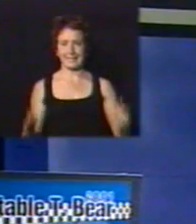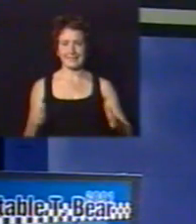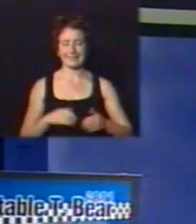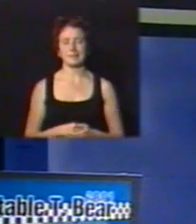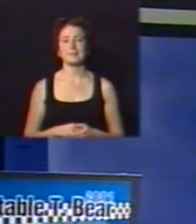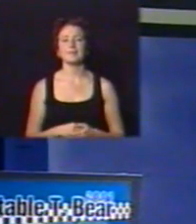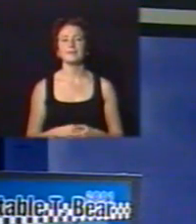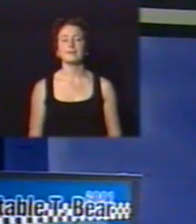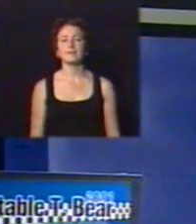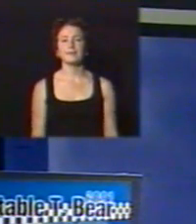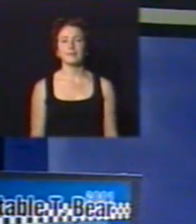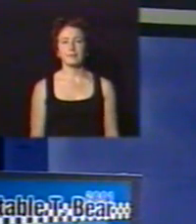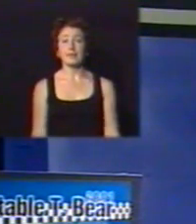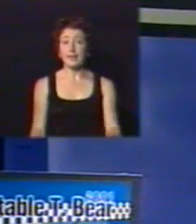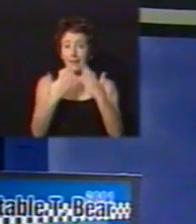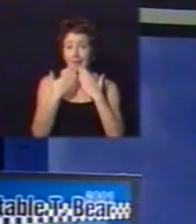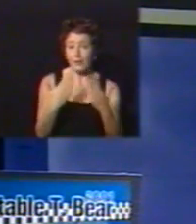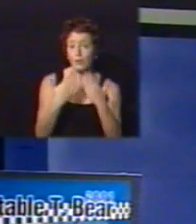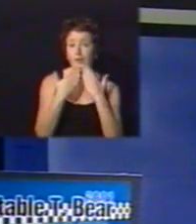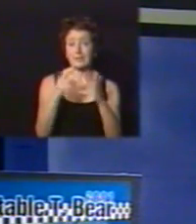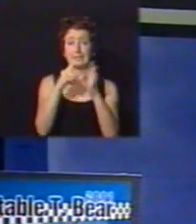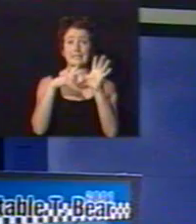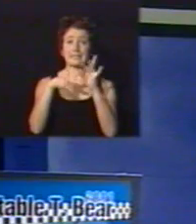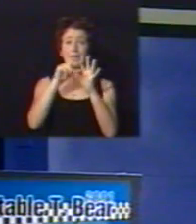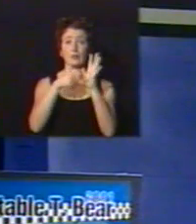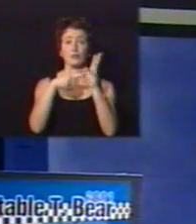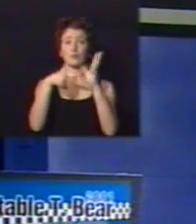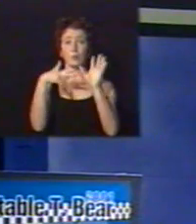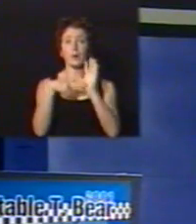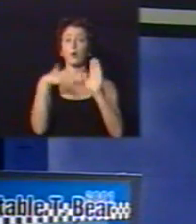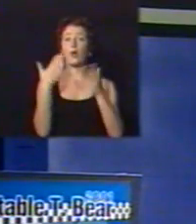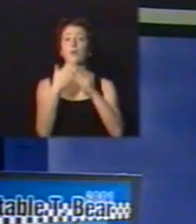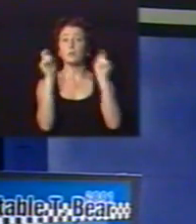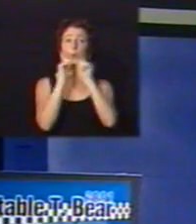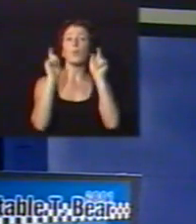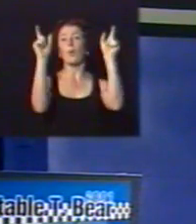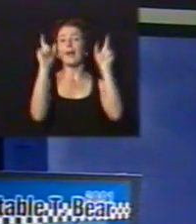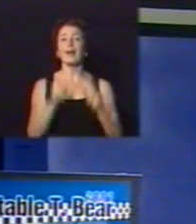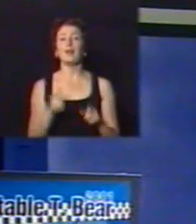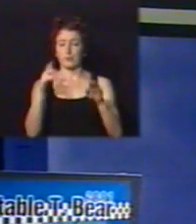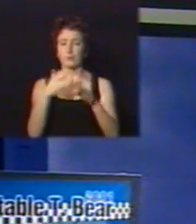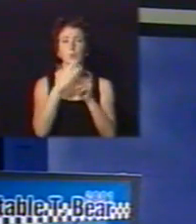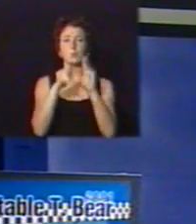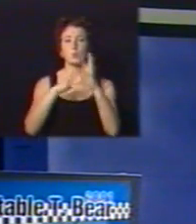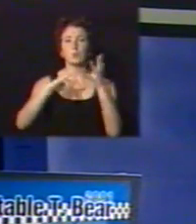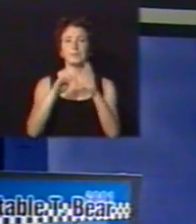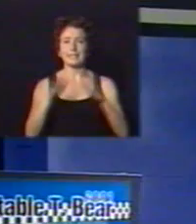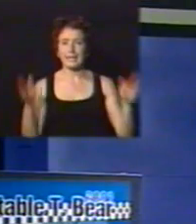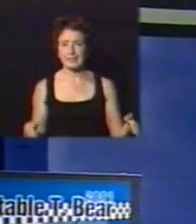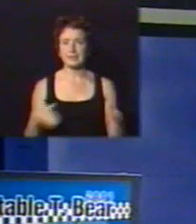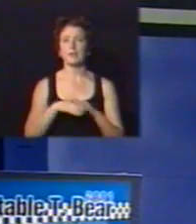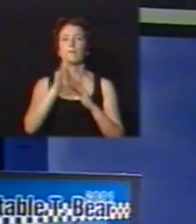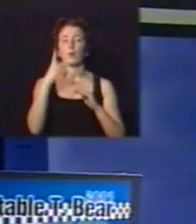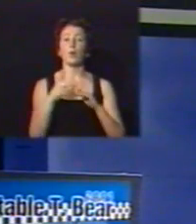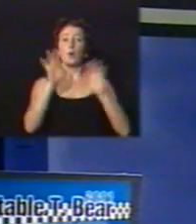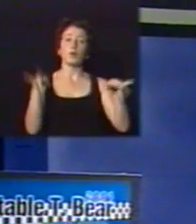Thank you, Paul. This is David Trueman reporting from the Squeal News Desk on behalf of the Queer News, the